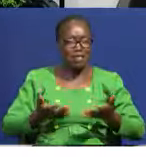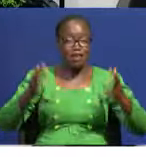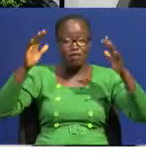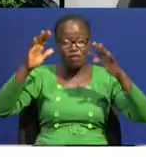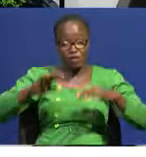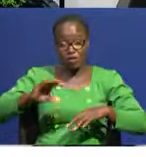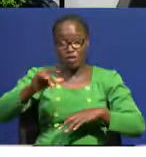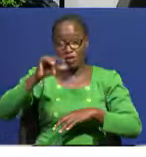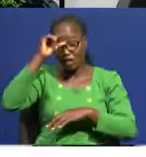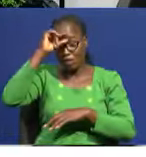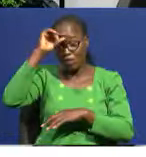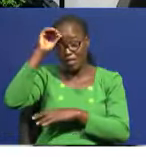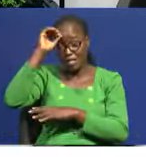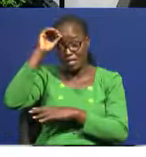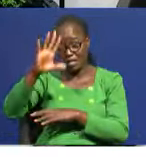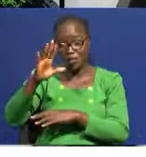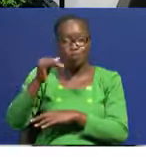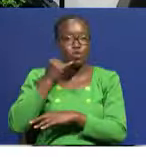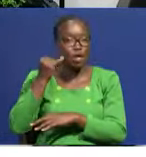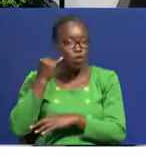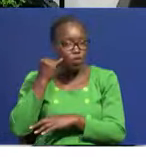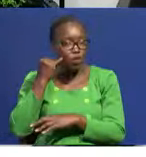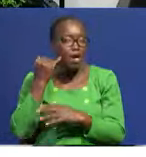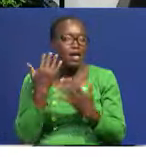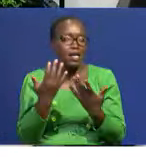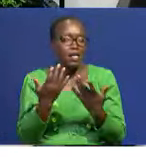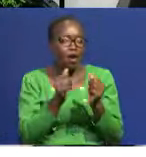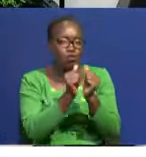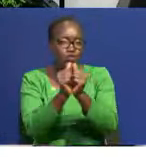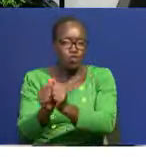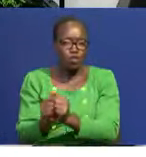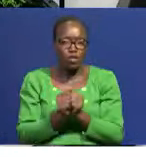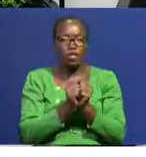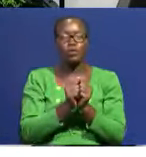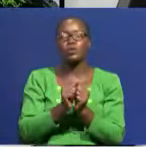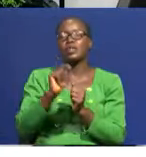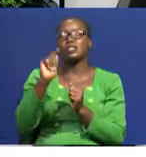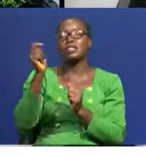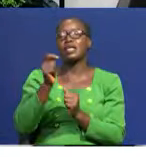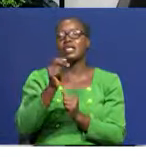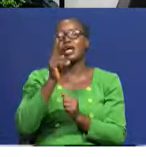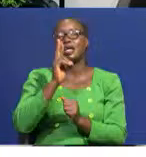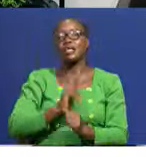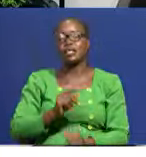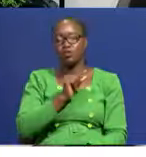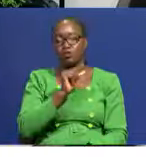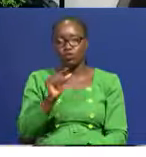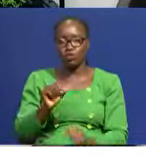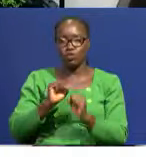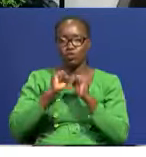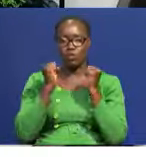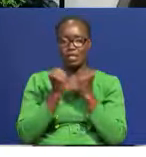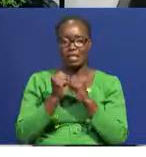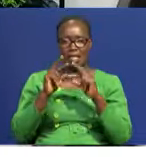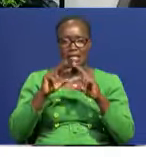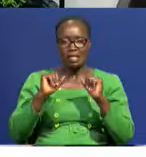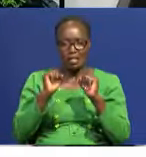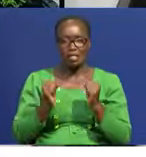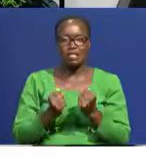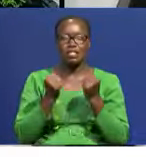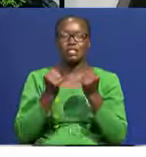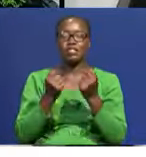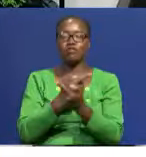county governments of Kiambu, Nakuru are now coming together with Kenya Red Cross Society in a bid to search and